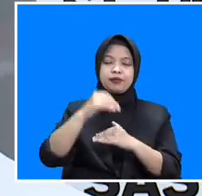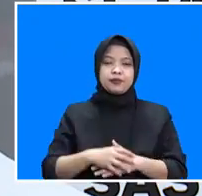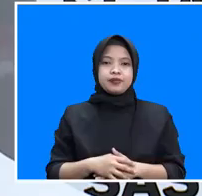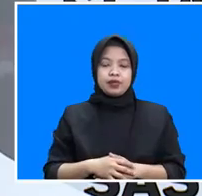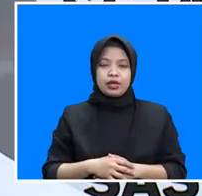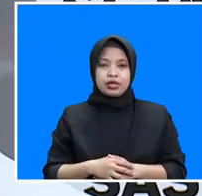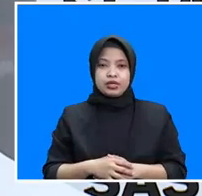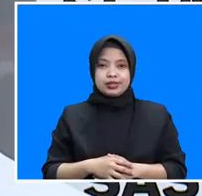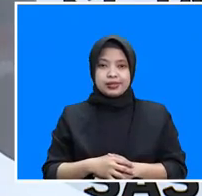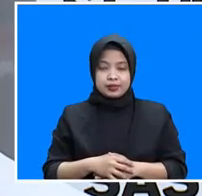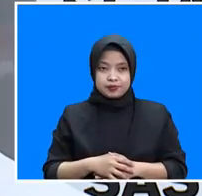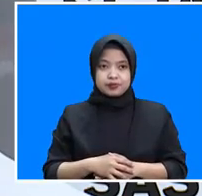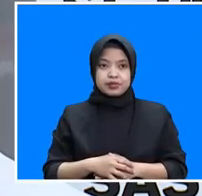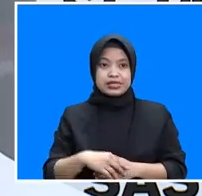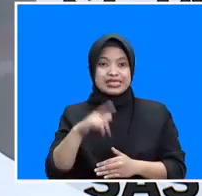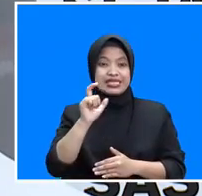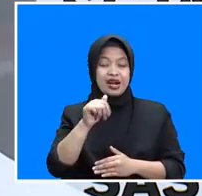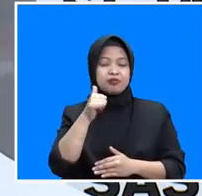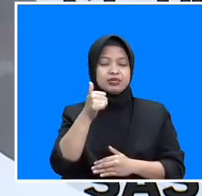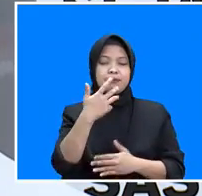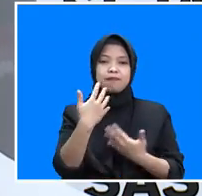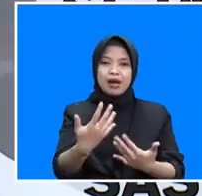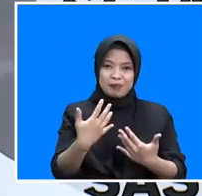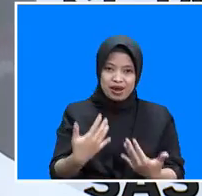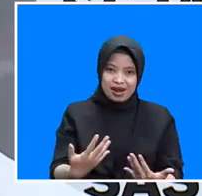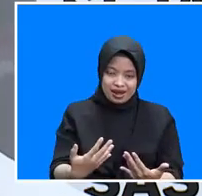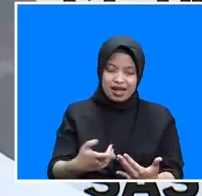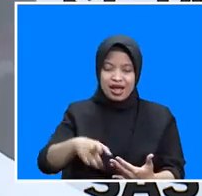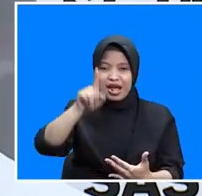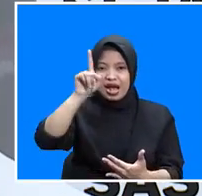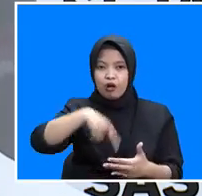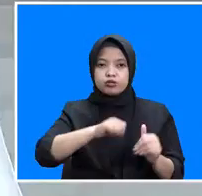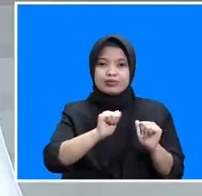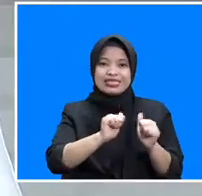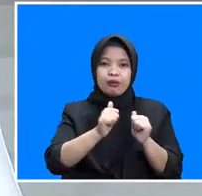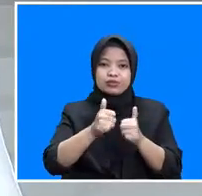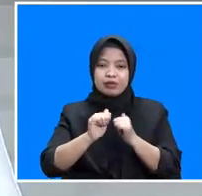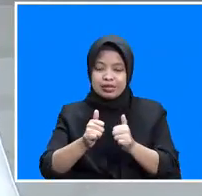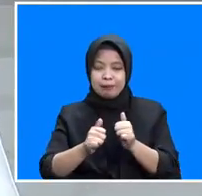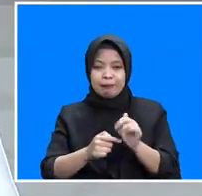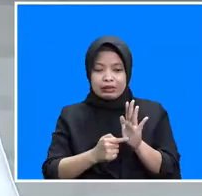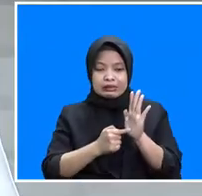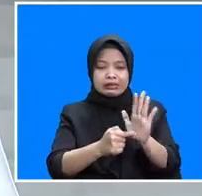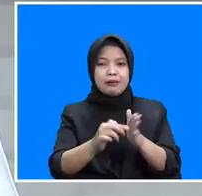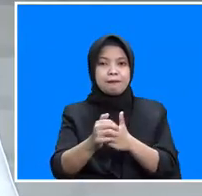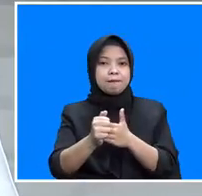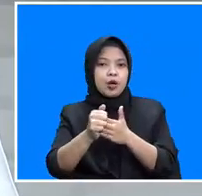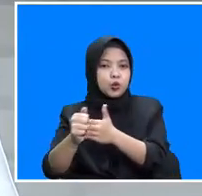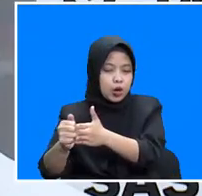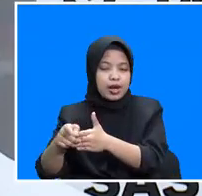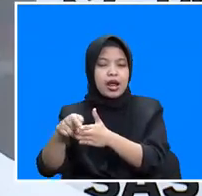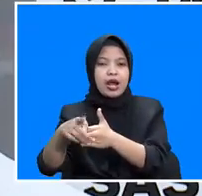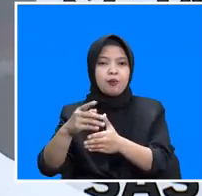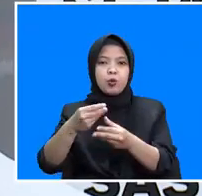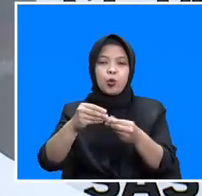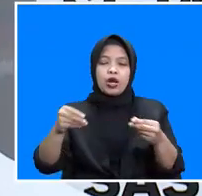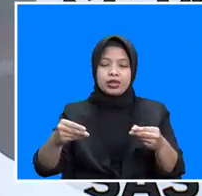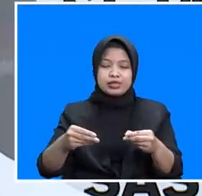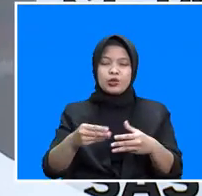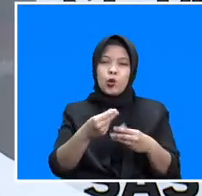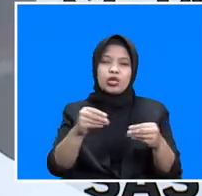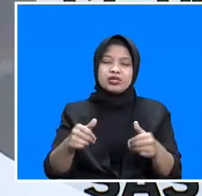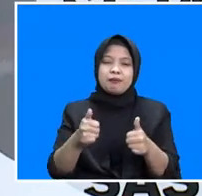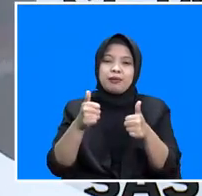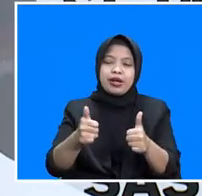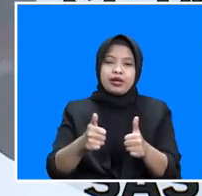get there is by having really good quality instruction, in the classroom. Mm. So it's very important. And then the other pillar to